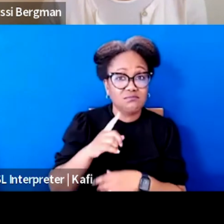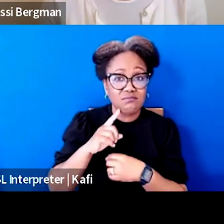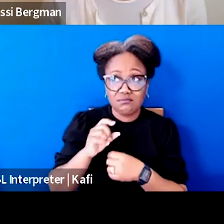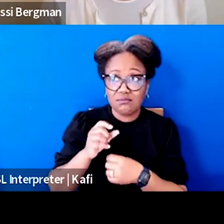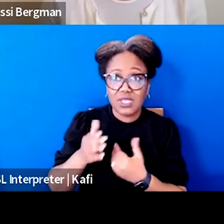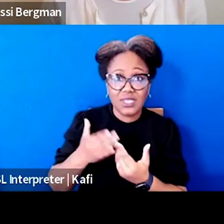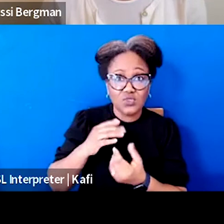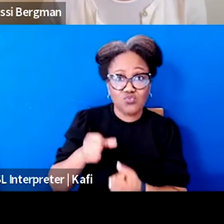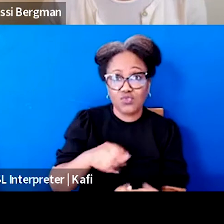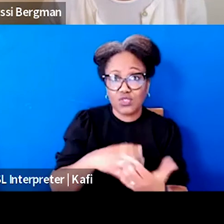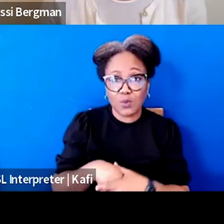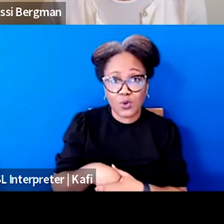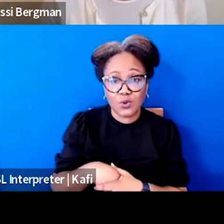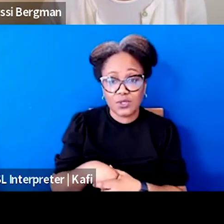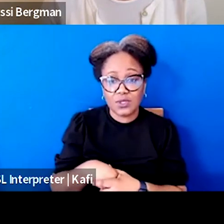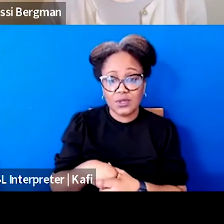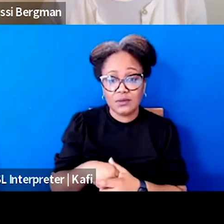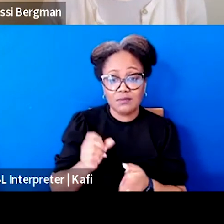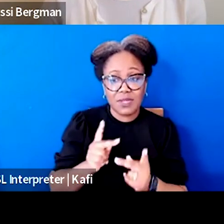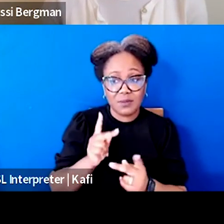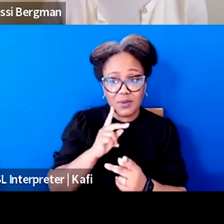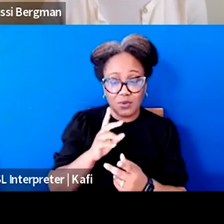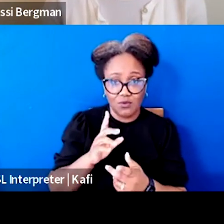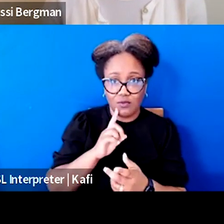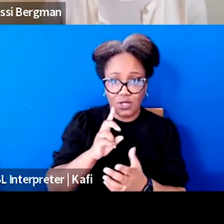people get sidetracked in this everyday